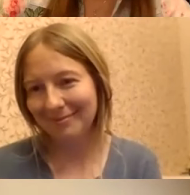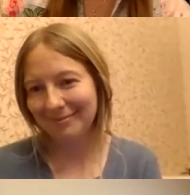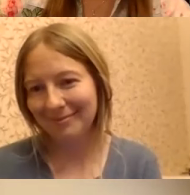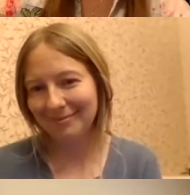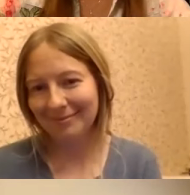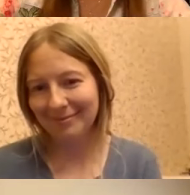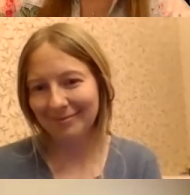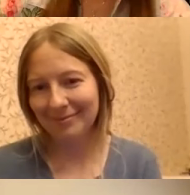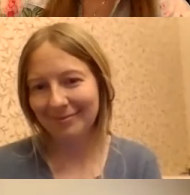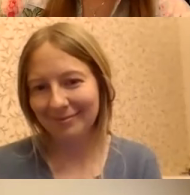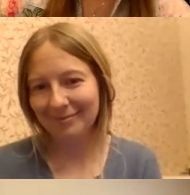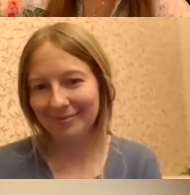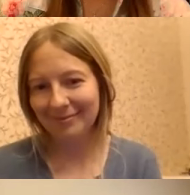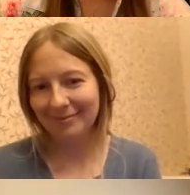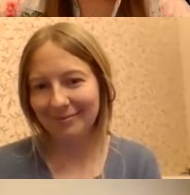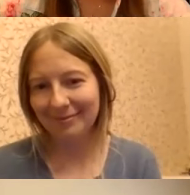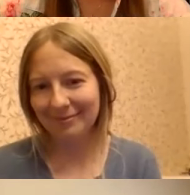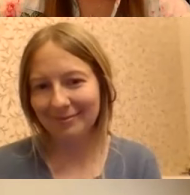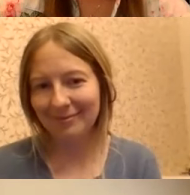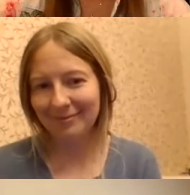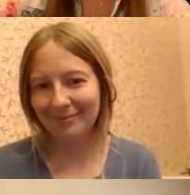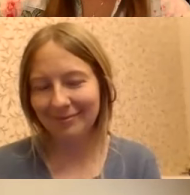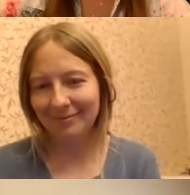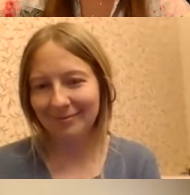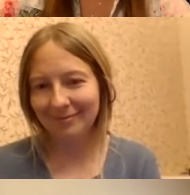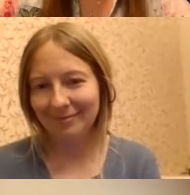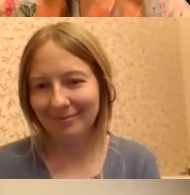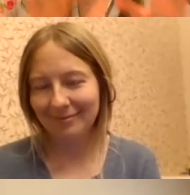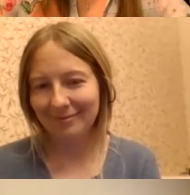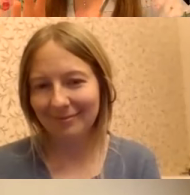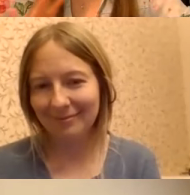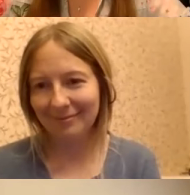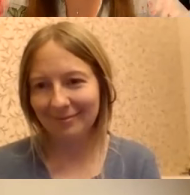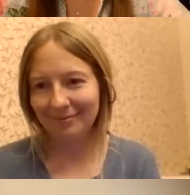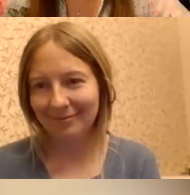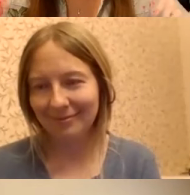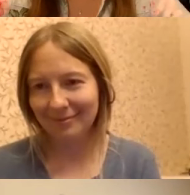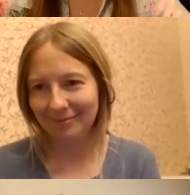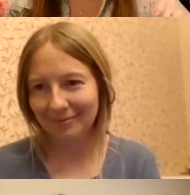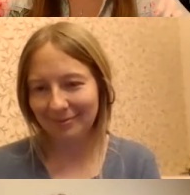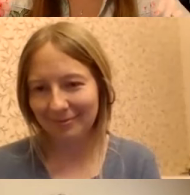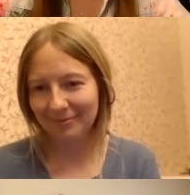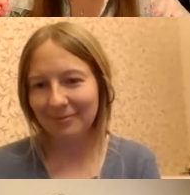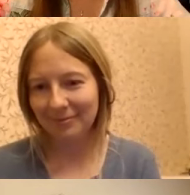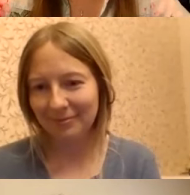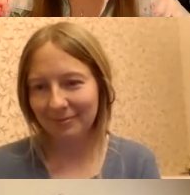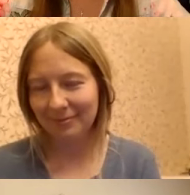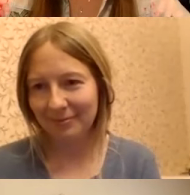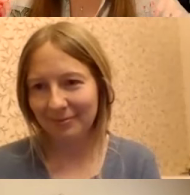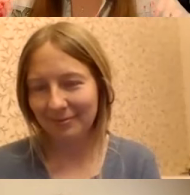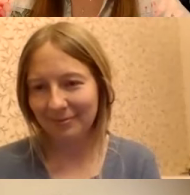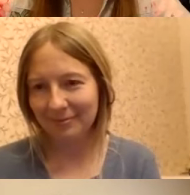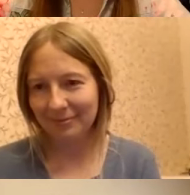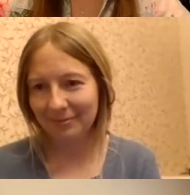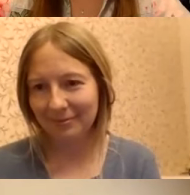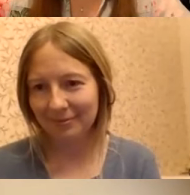award recipients and poster presenters. And for this final last part of the retreat, I'm going to hand it over to